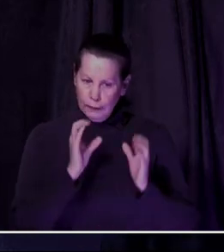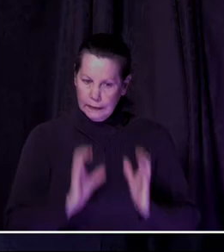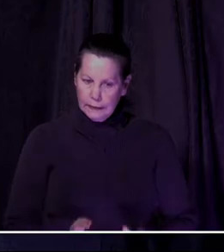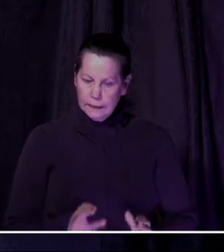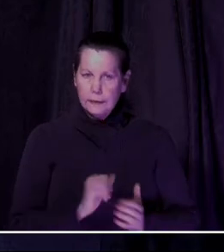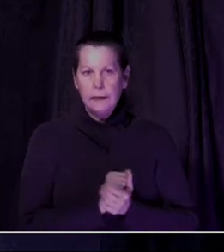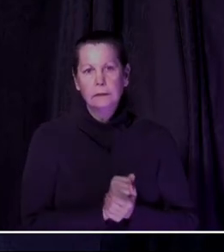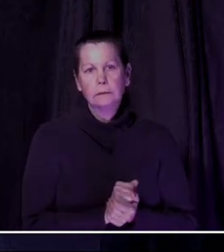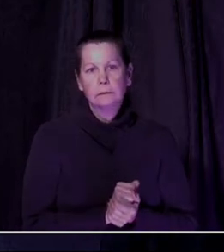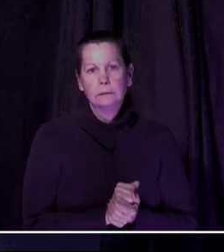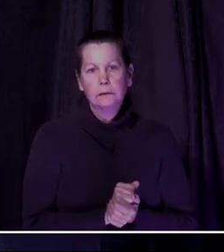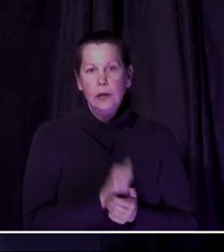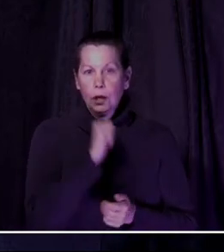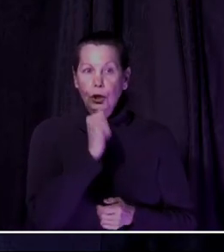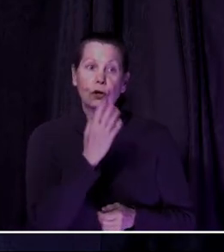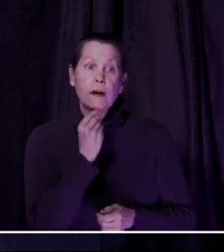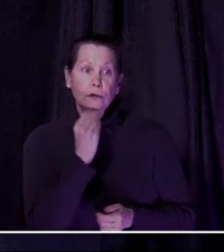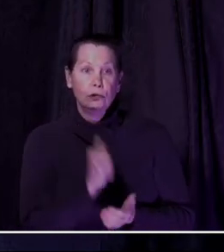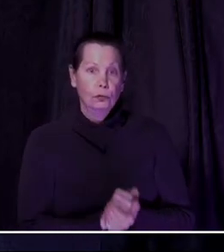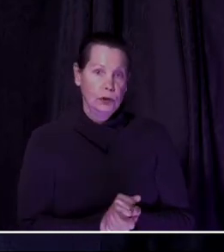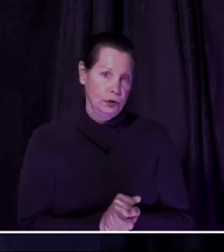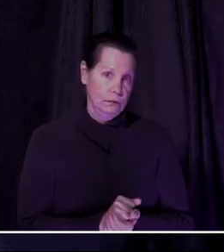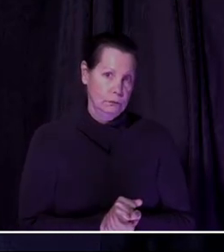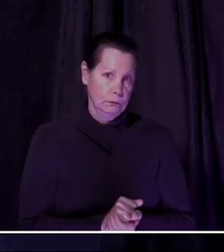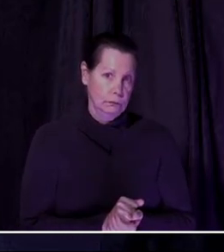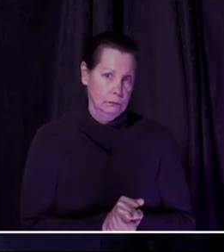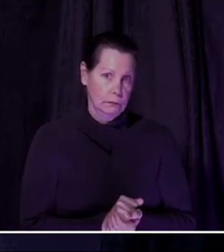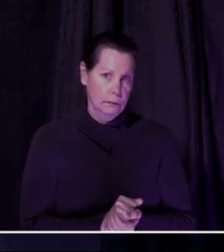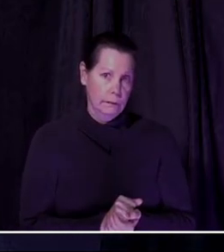Agrippa. You're not even Jewish. Okay.